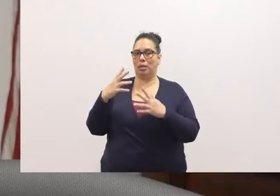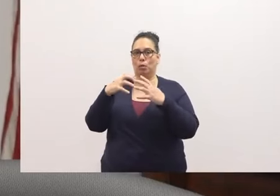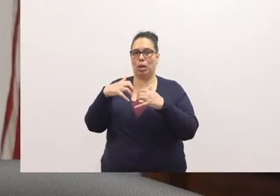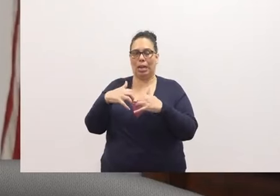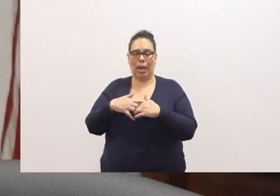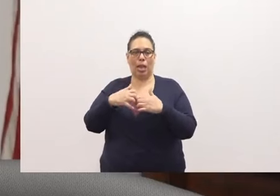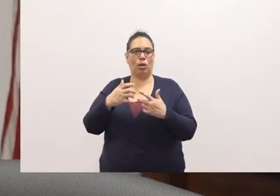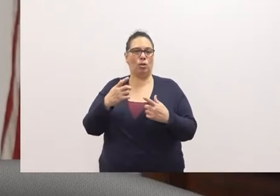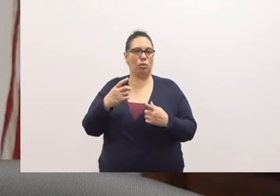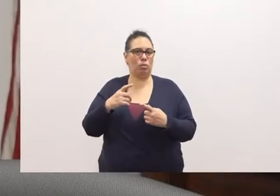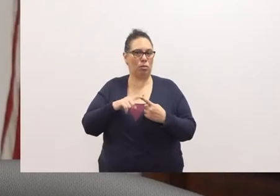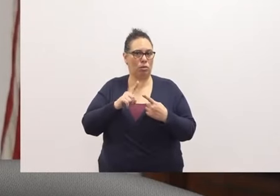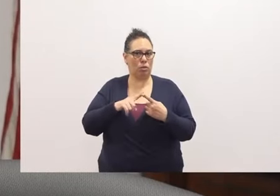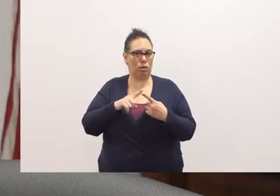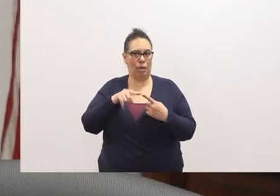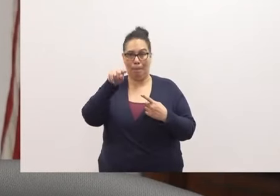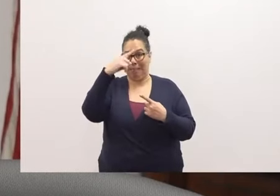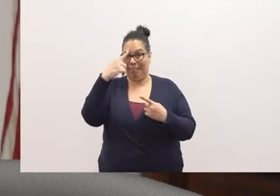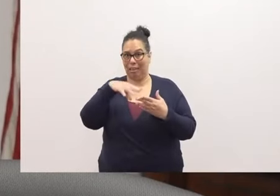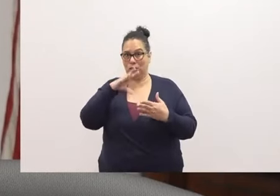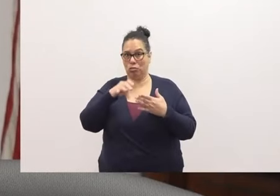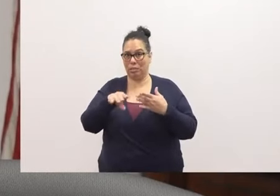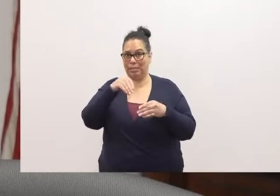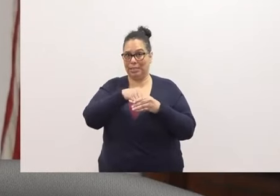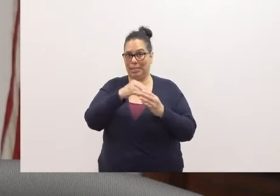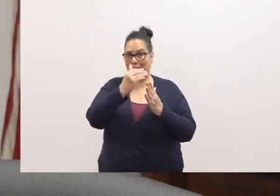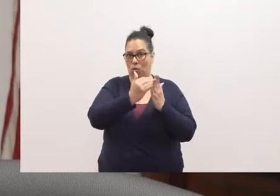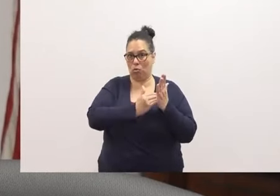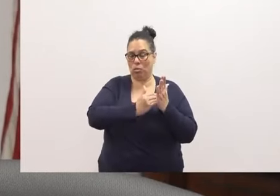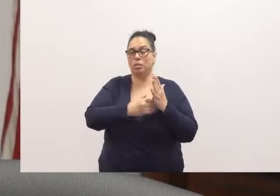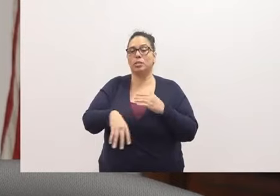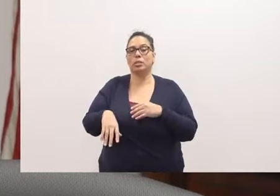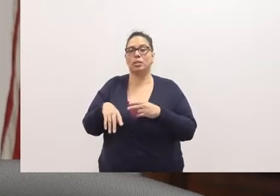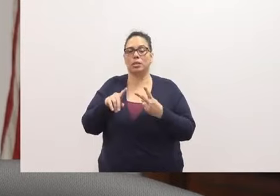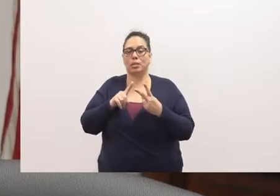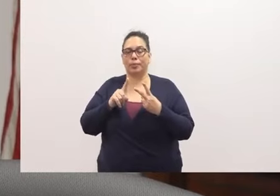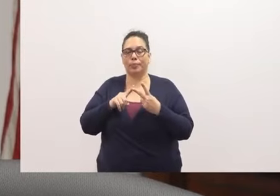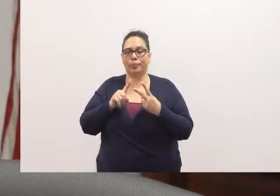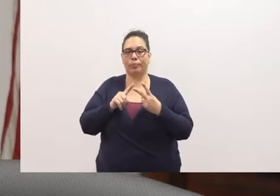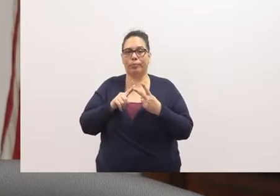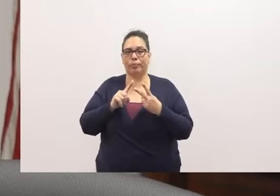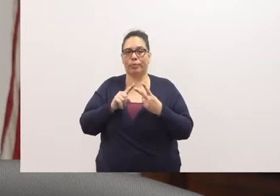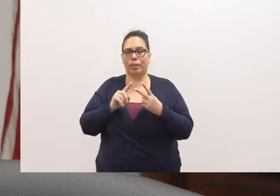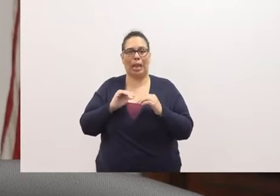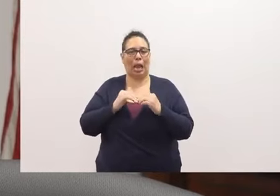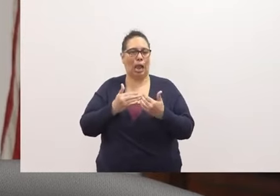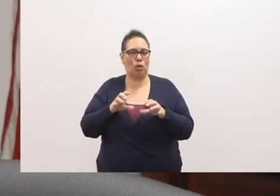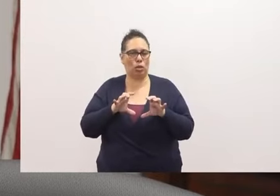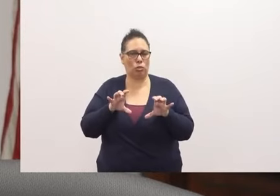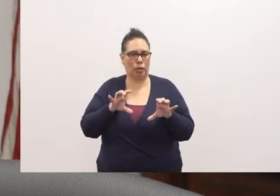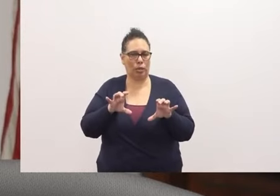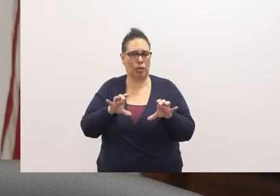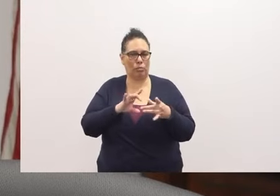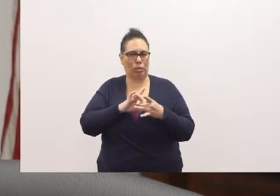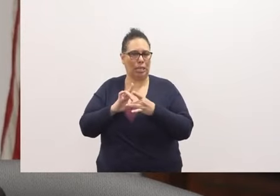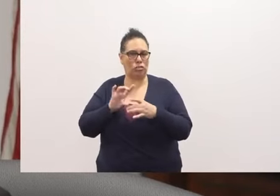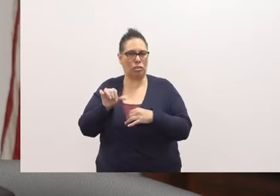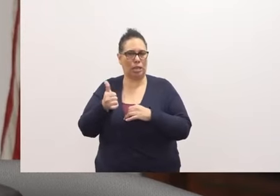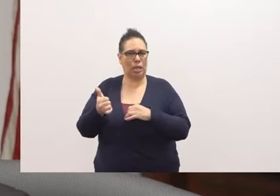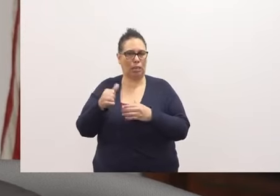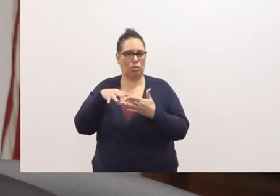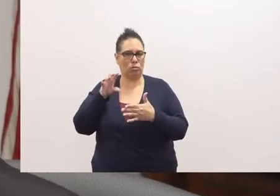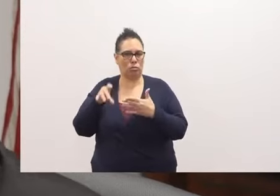of, one, Black students in these courses, but second, sort of how they're doing in relation to the other